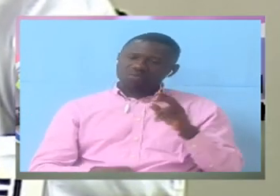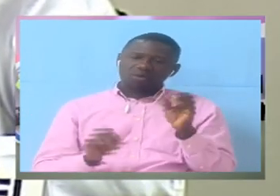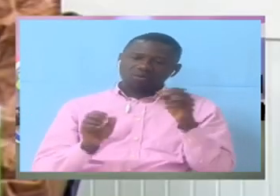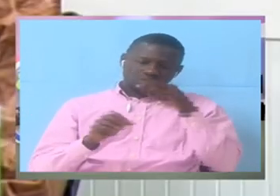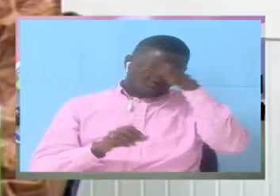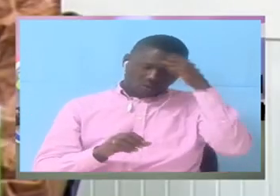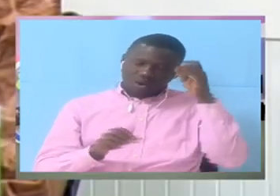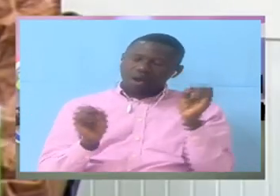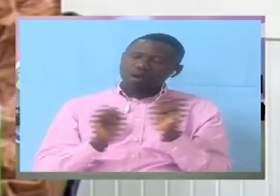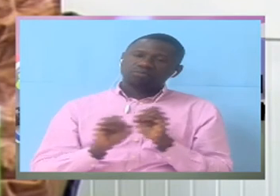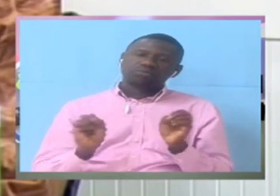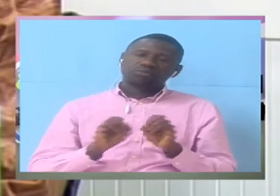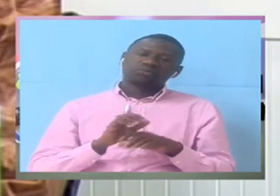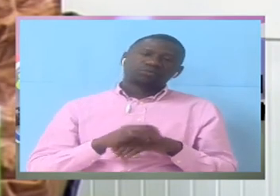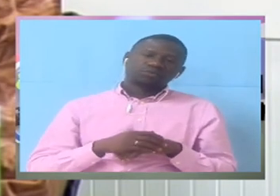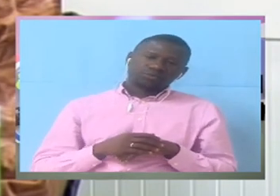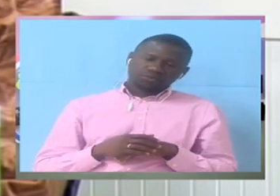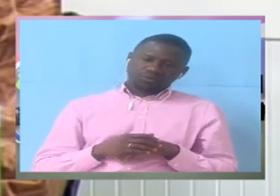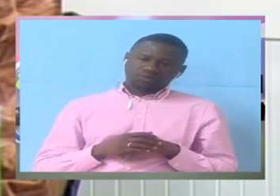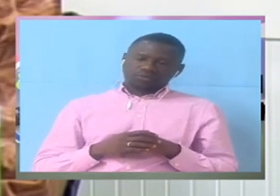Okola.